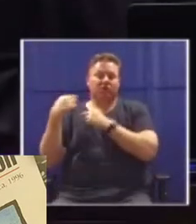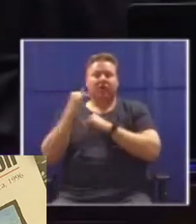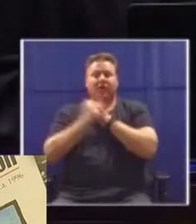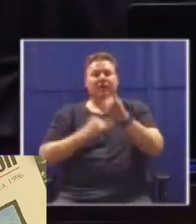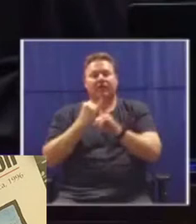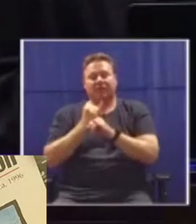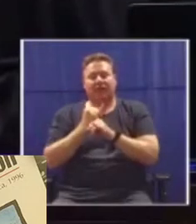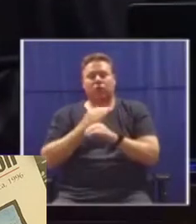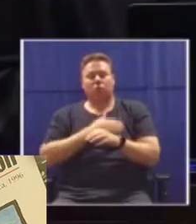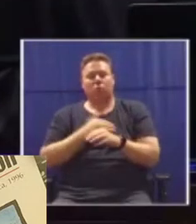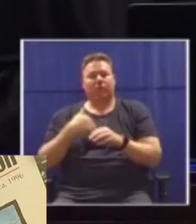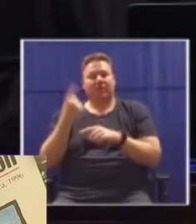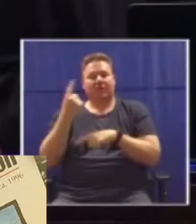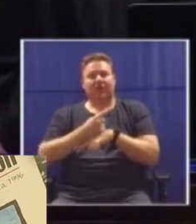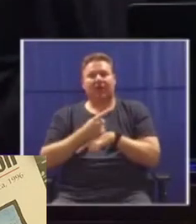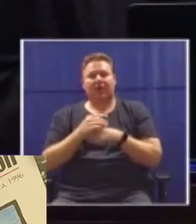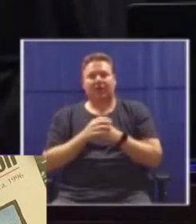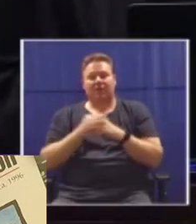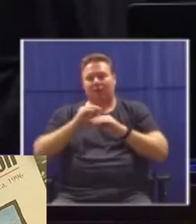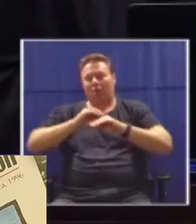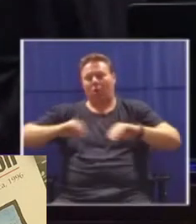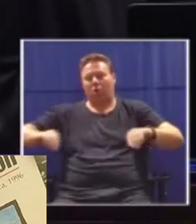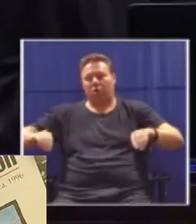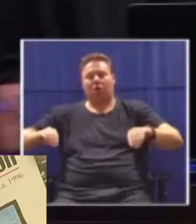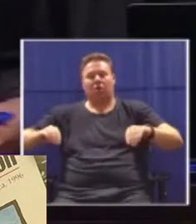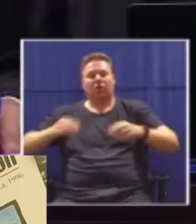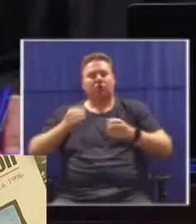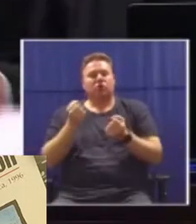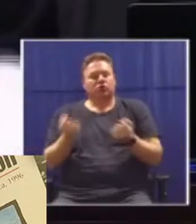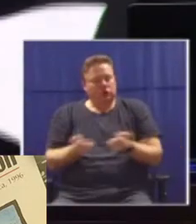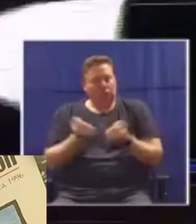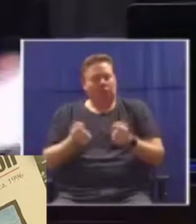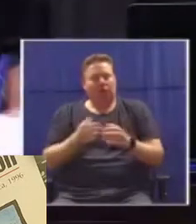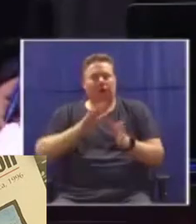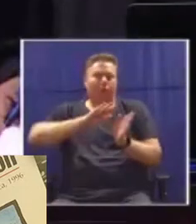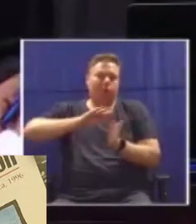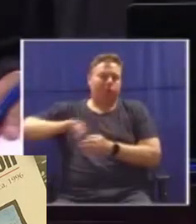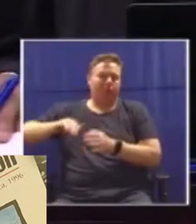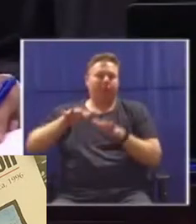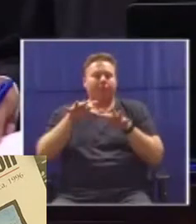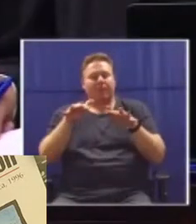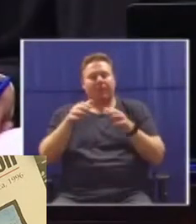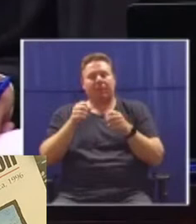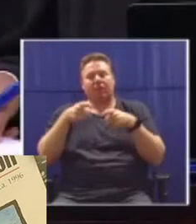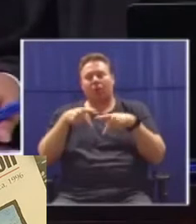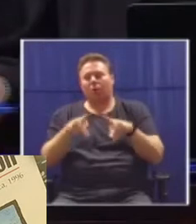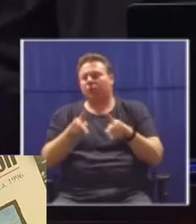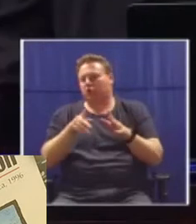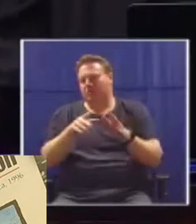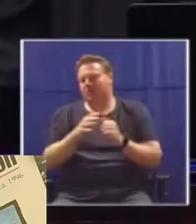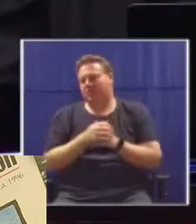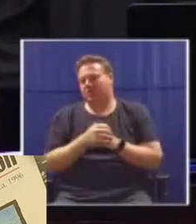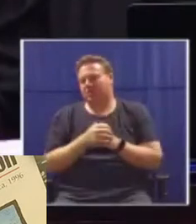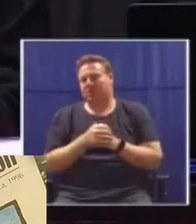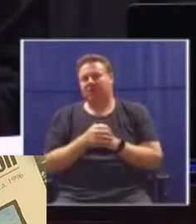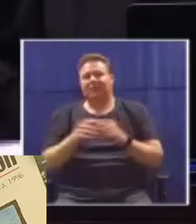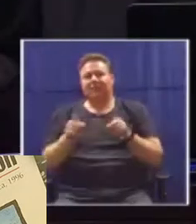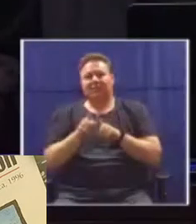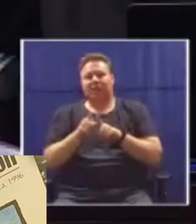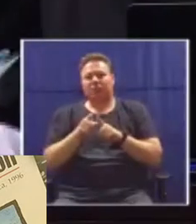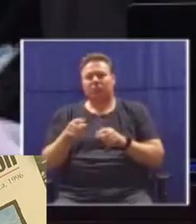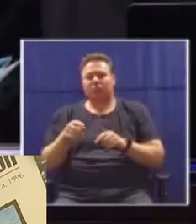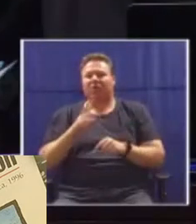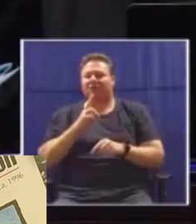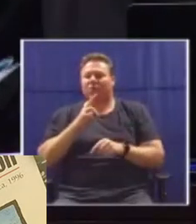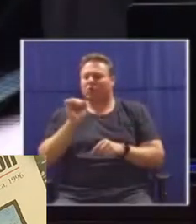International Women's Day cannot be divorced from the broader struggle against exclusion of people from opportunities and the silencing of the